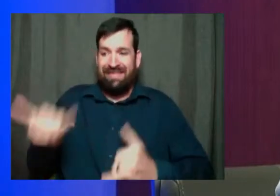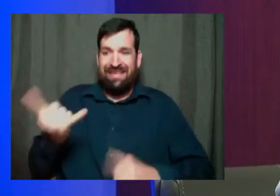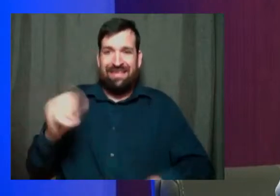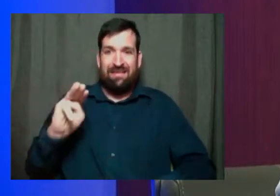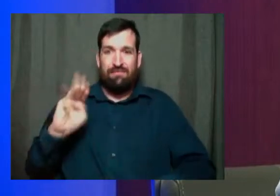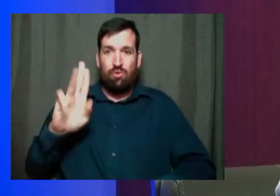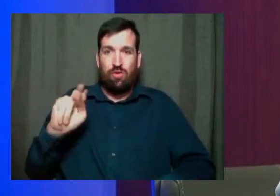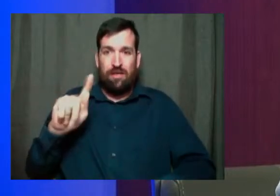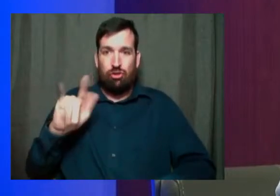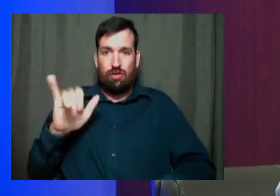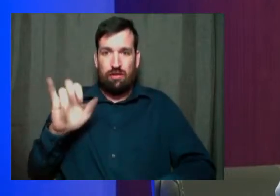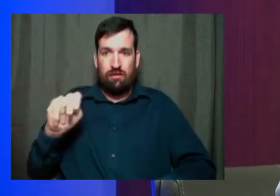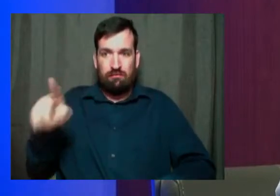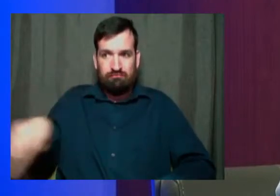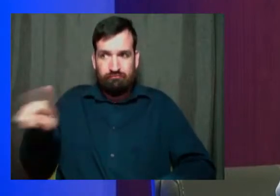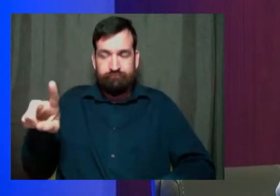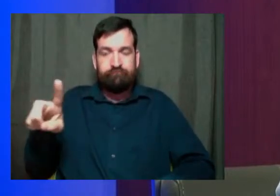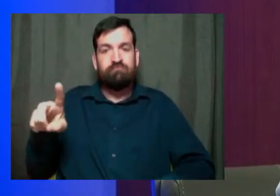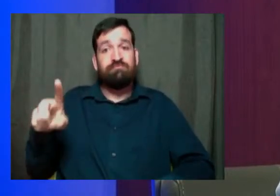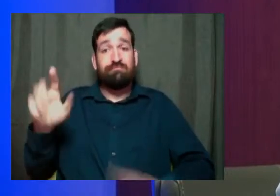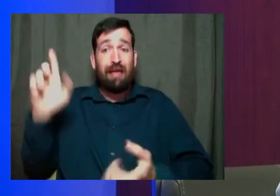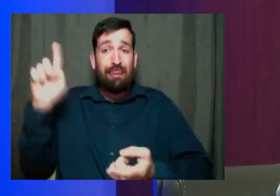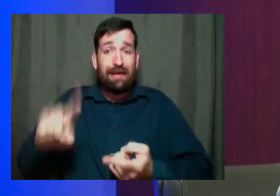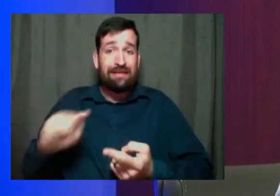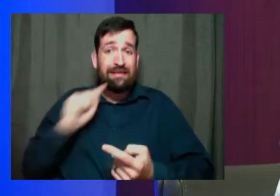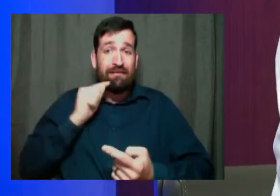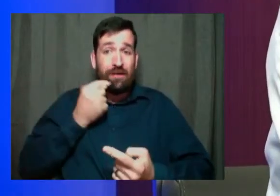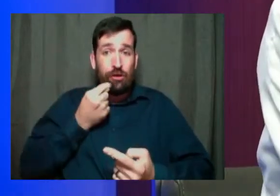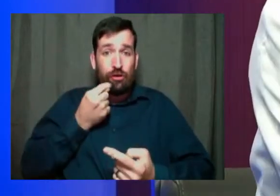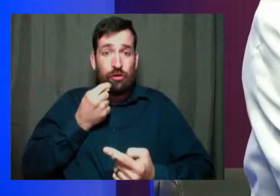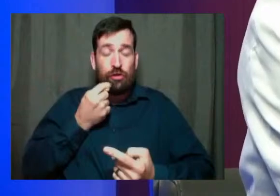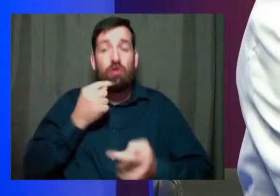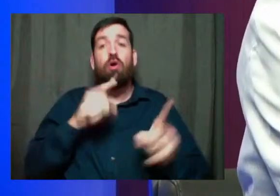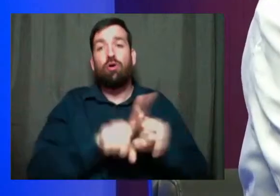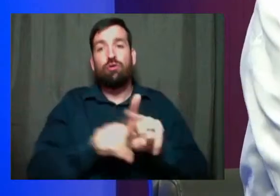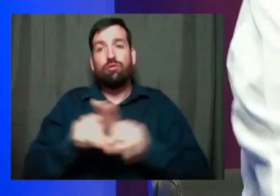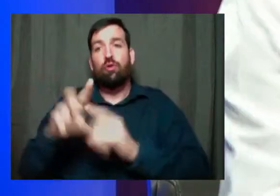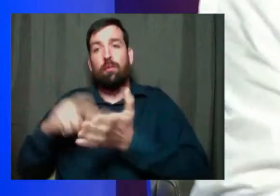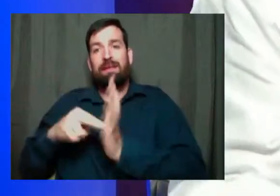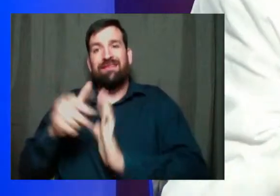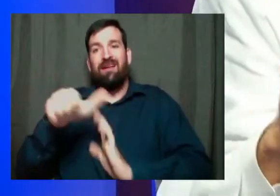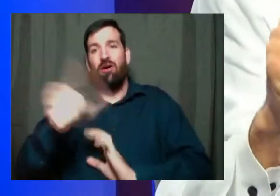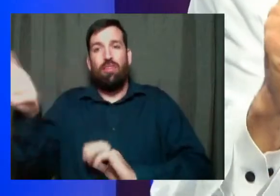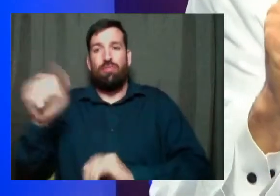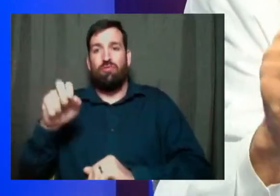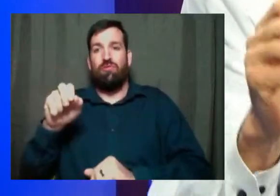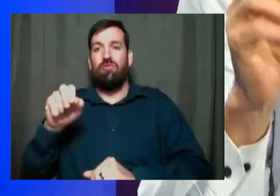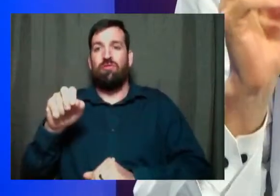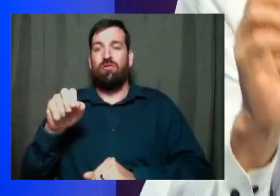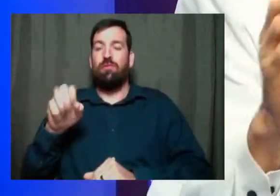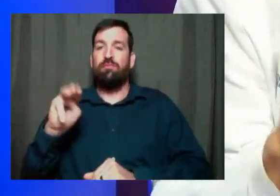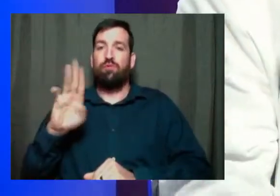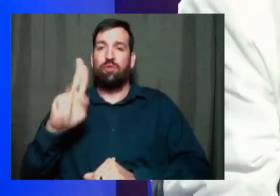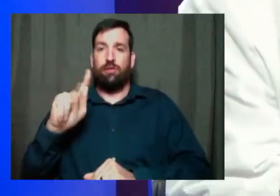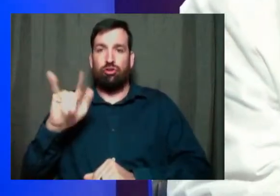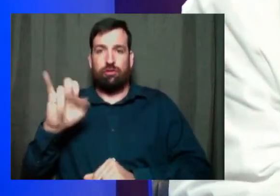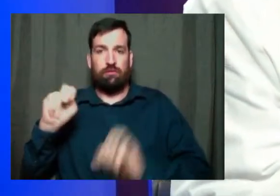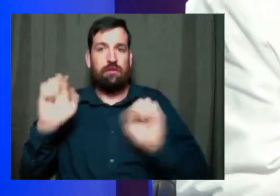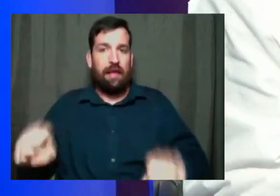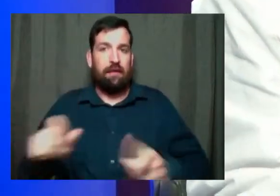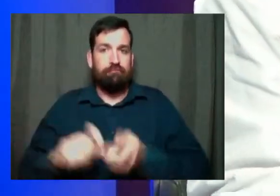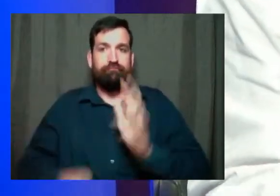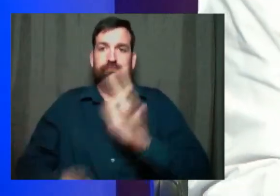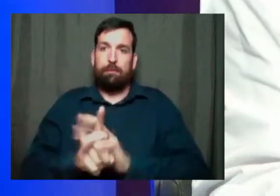even if they're less severe, it also says that other mutations could arise. So if you step back and you ask yourself, what's the